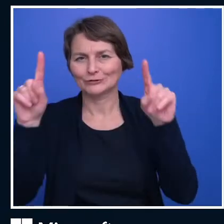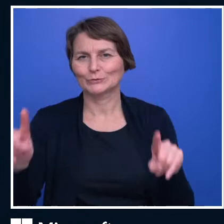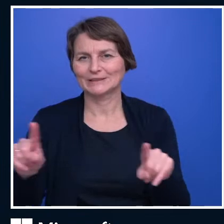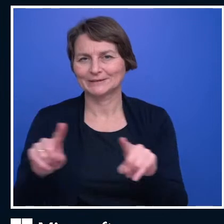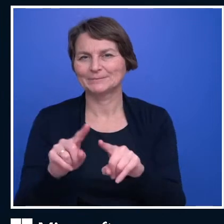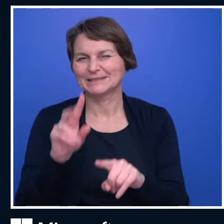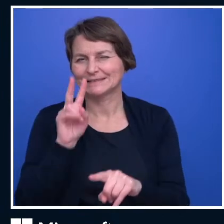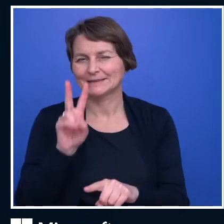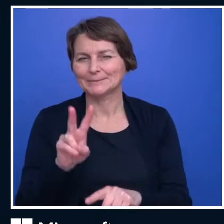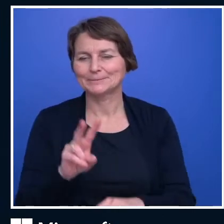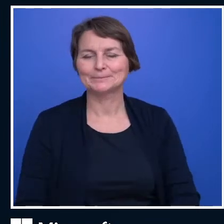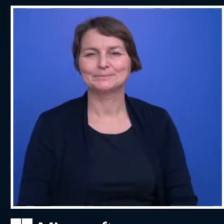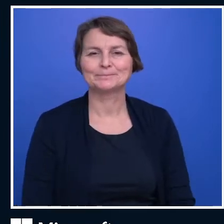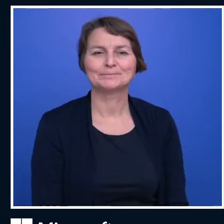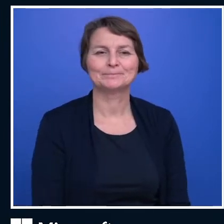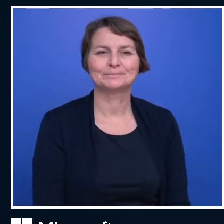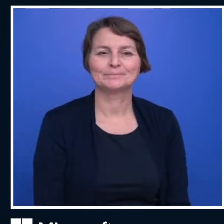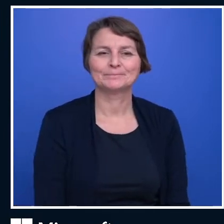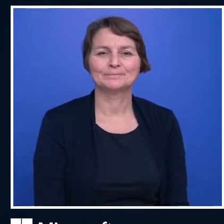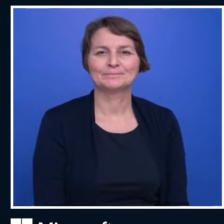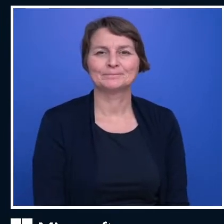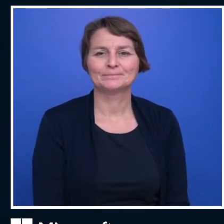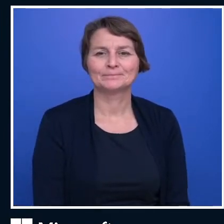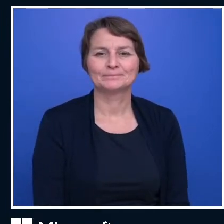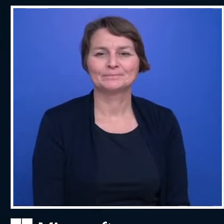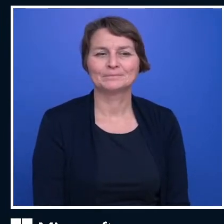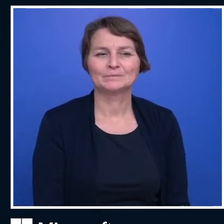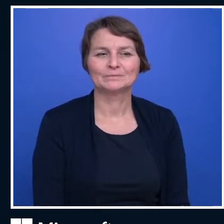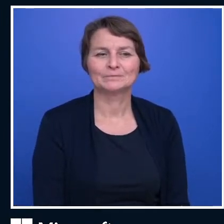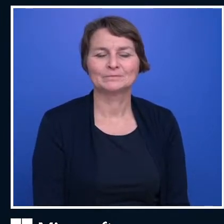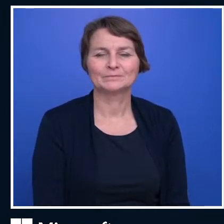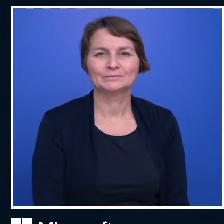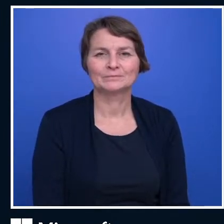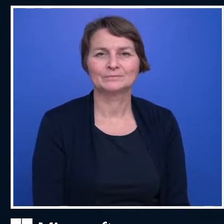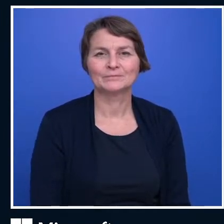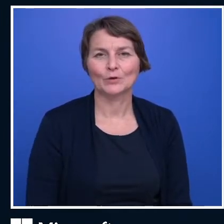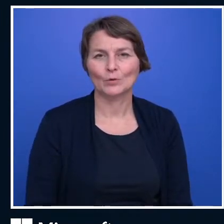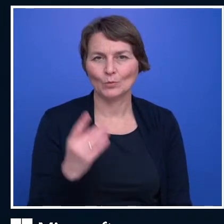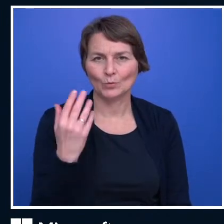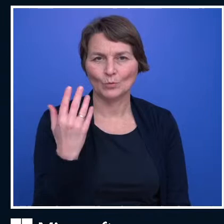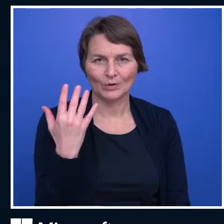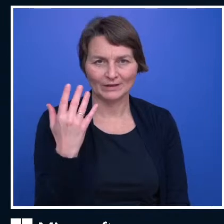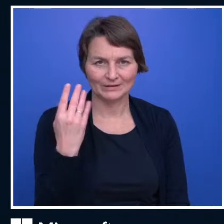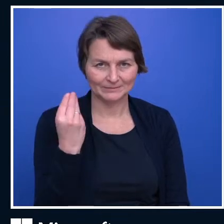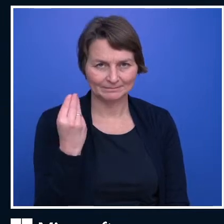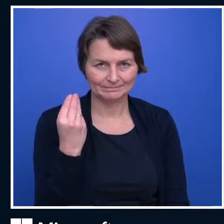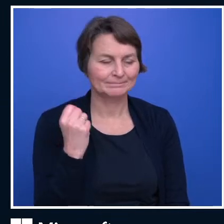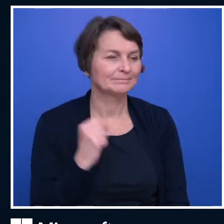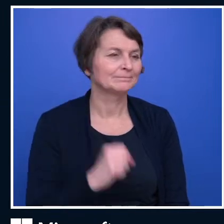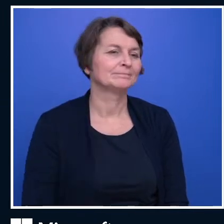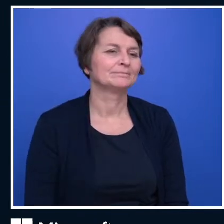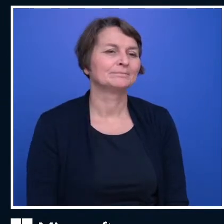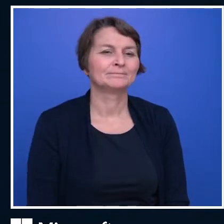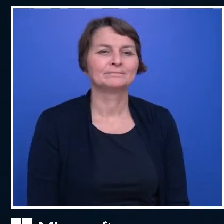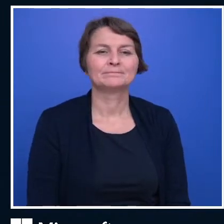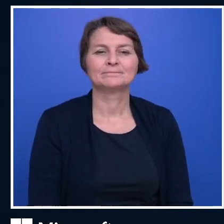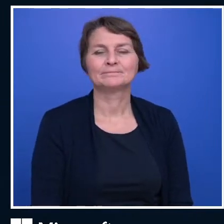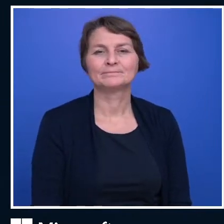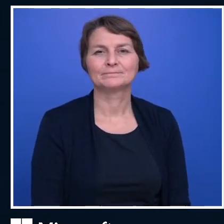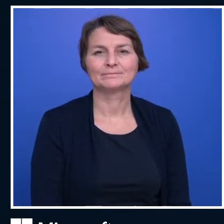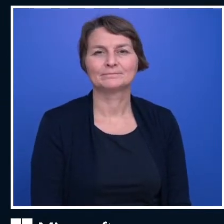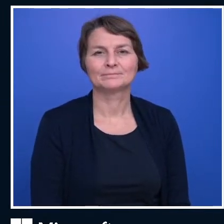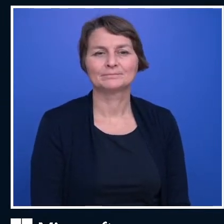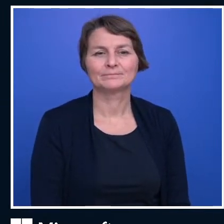Okay, so hang on with me for a moment. I'm switching to my demo screen. And here